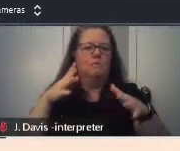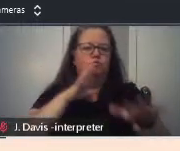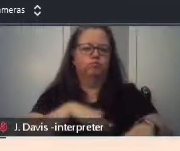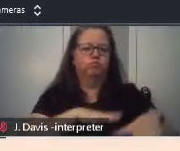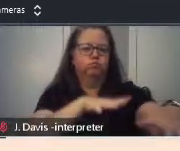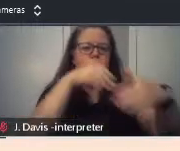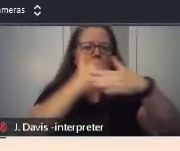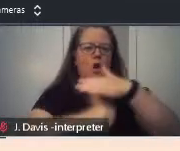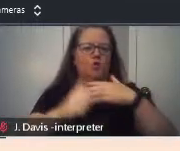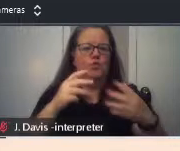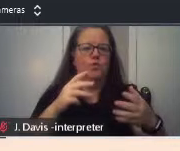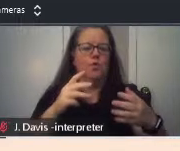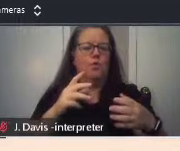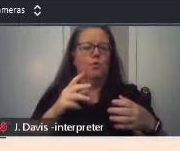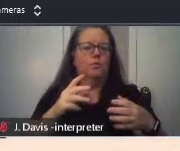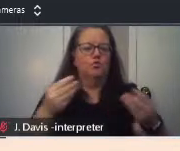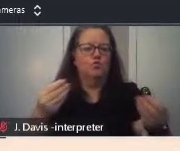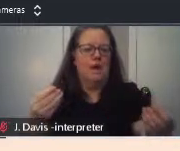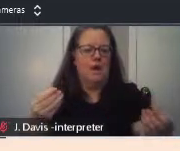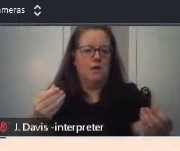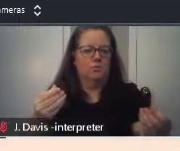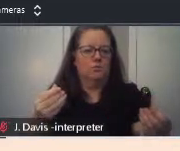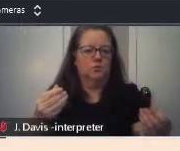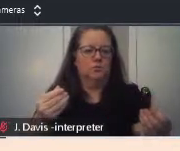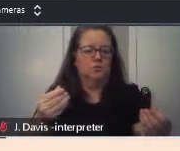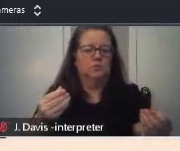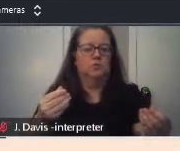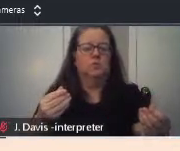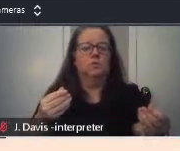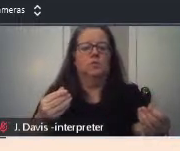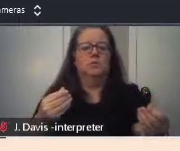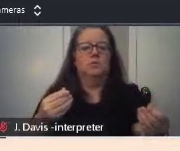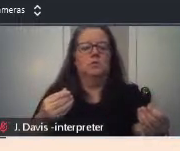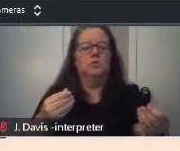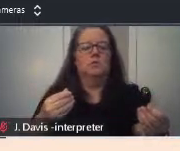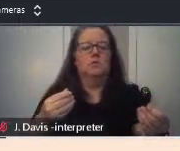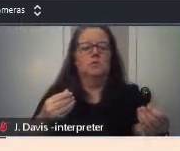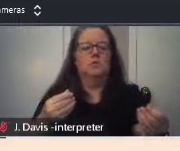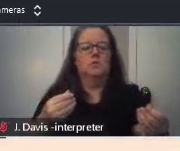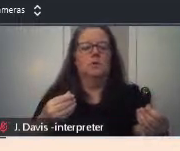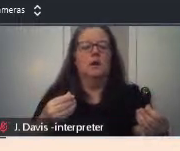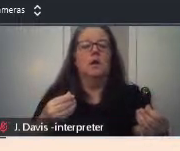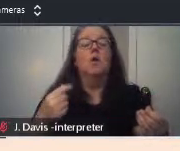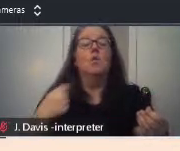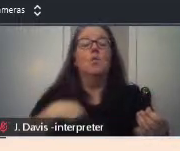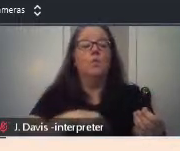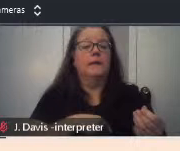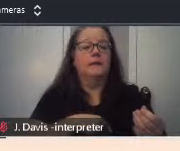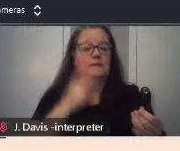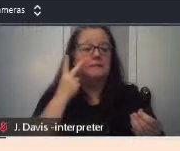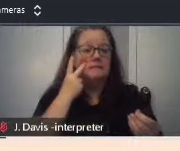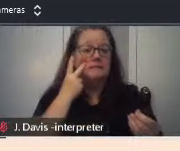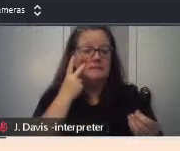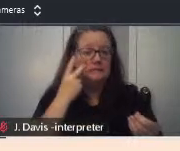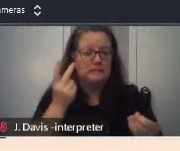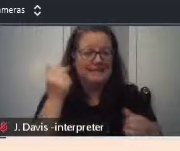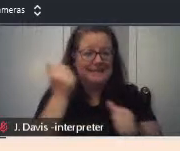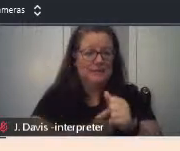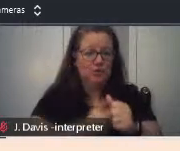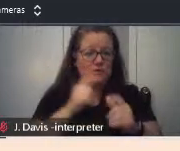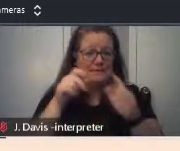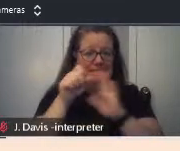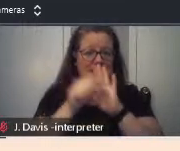determine where these Zone 2 will be around our stations. And what we're looking at, each one, the state requires at